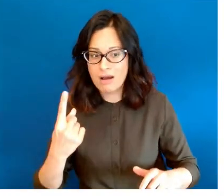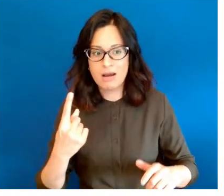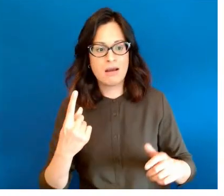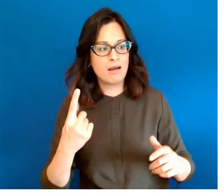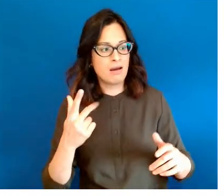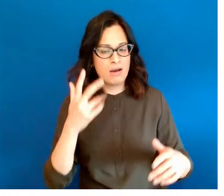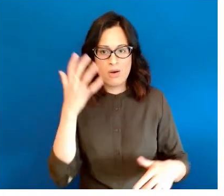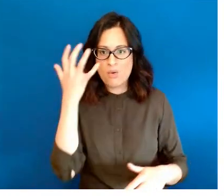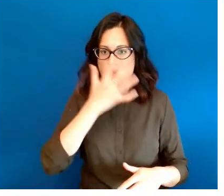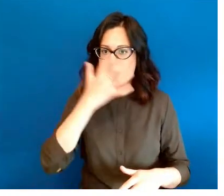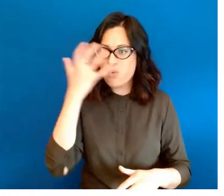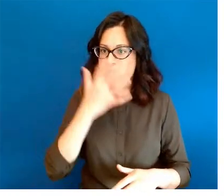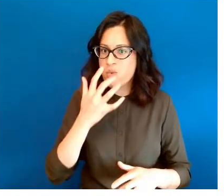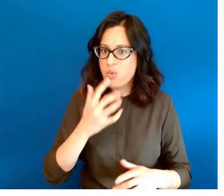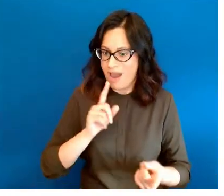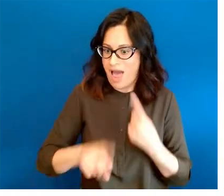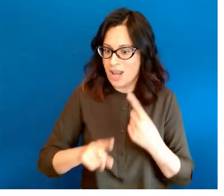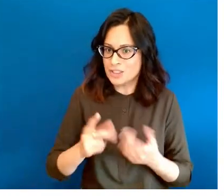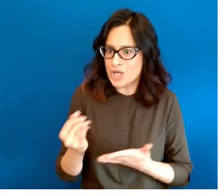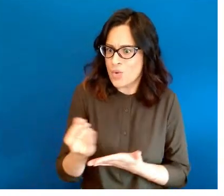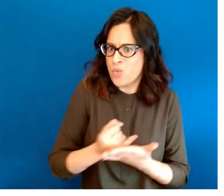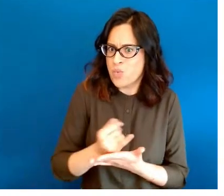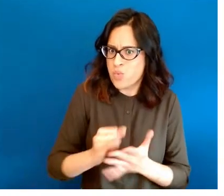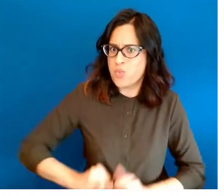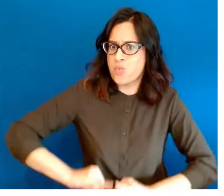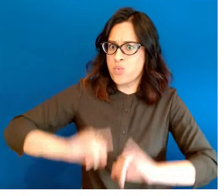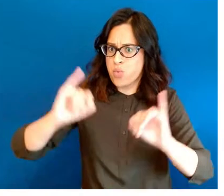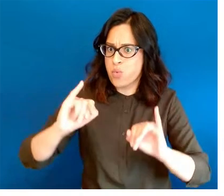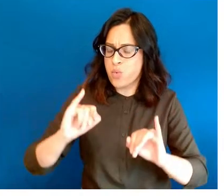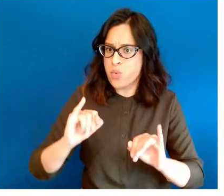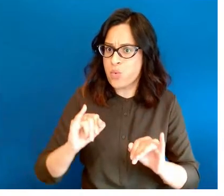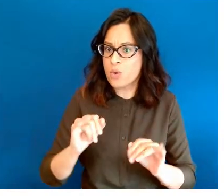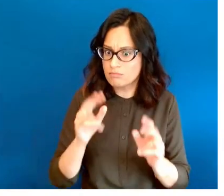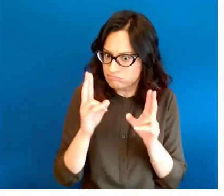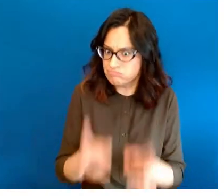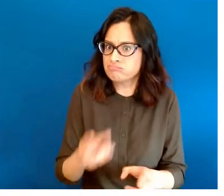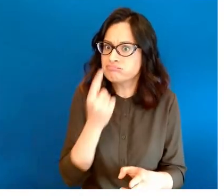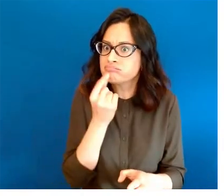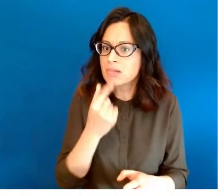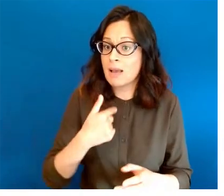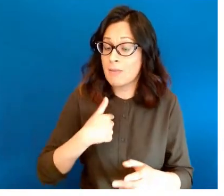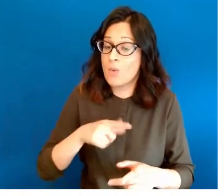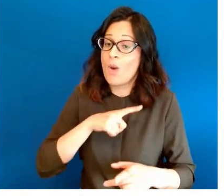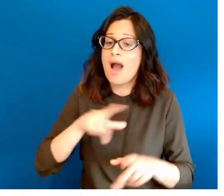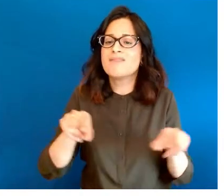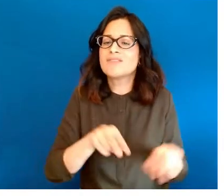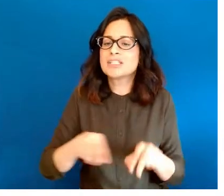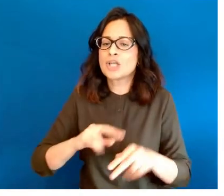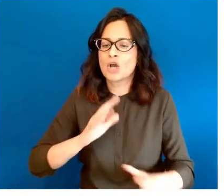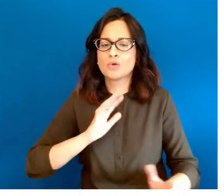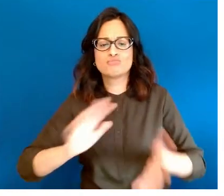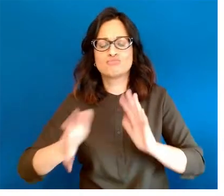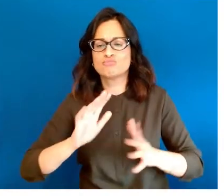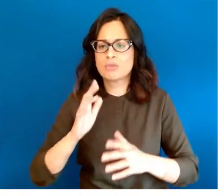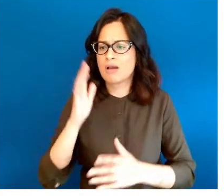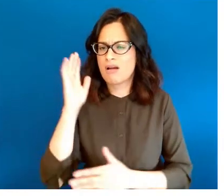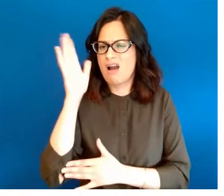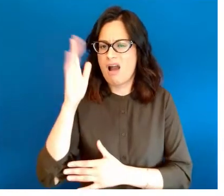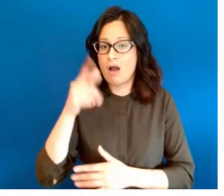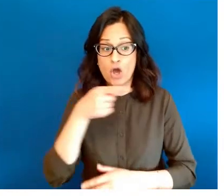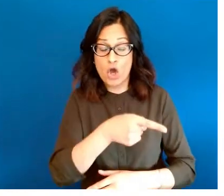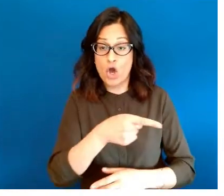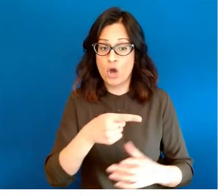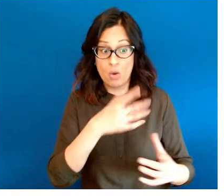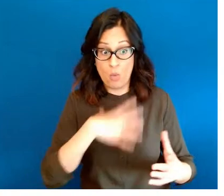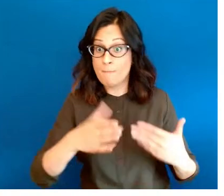the severity of allergy reactions. That is also why I'm doing this video, because in Shaida's name, we don't want any more